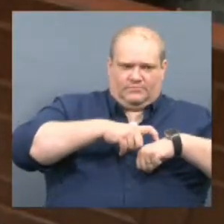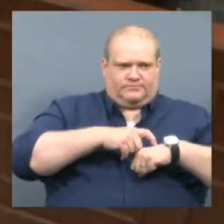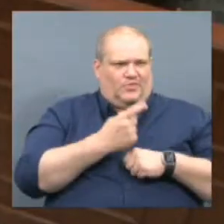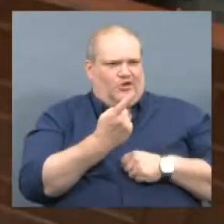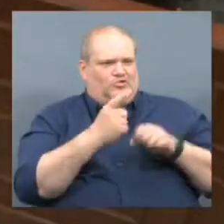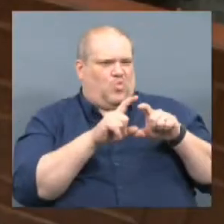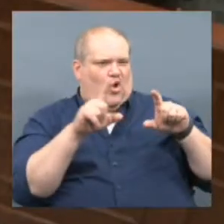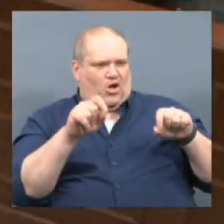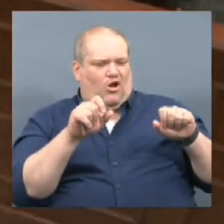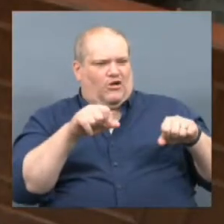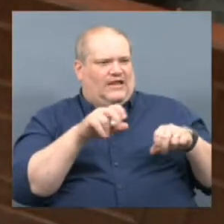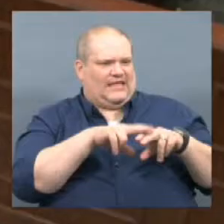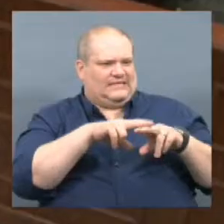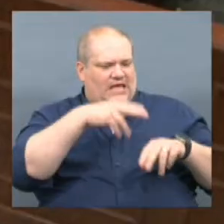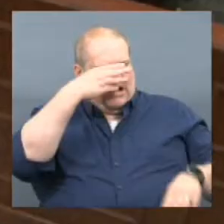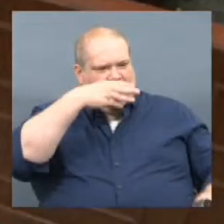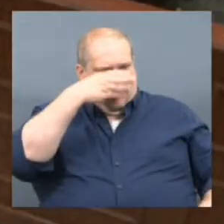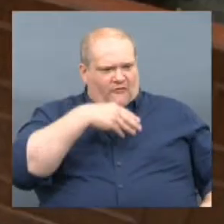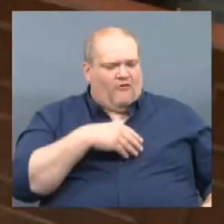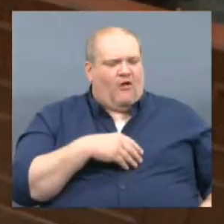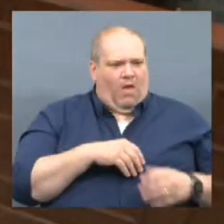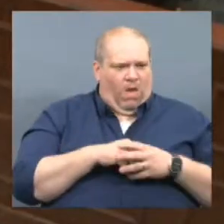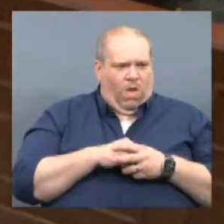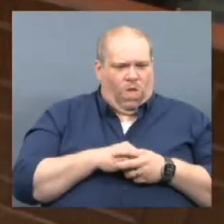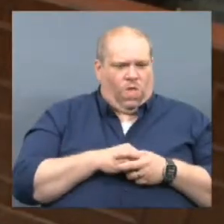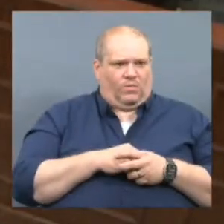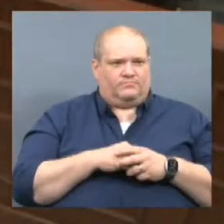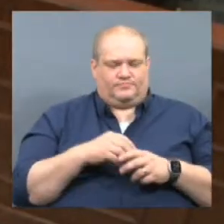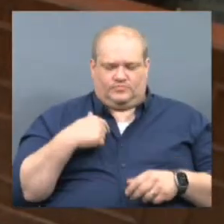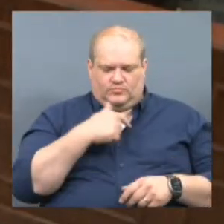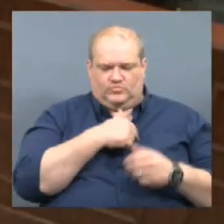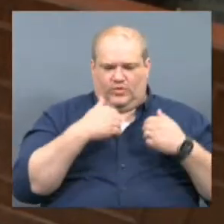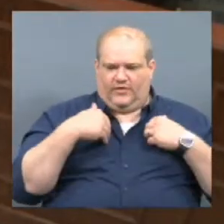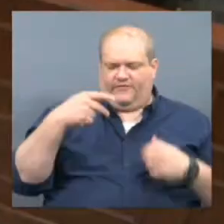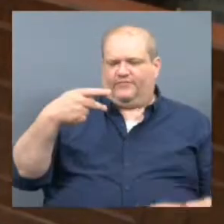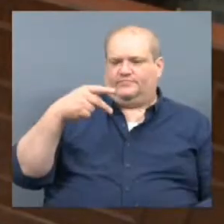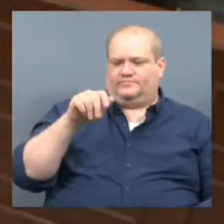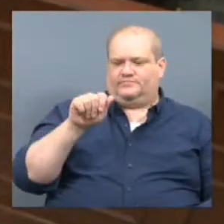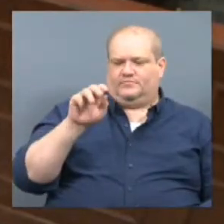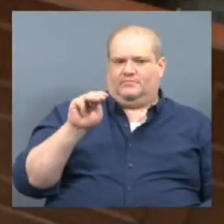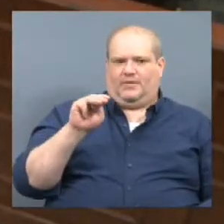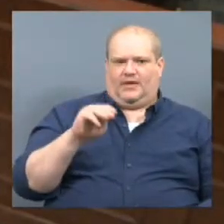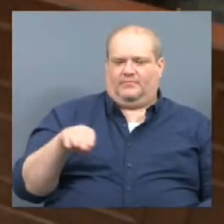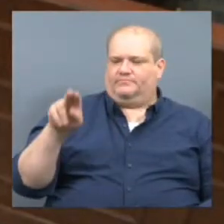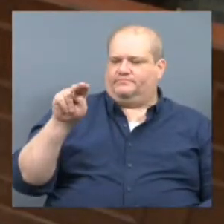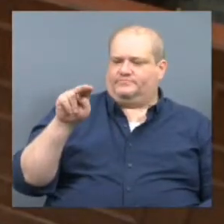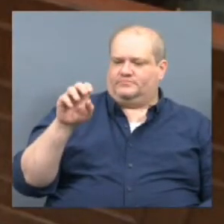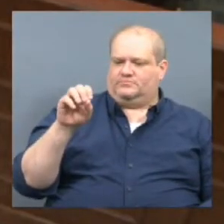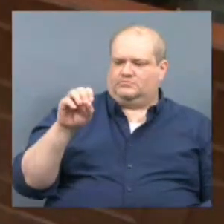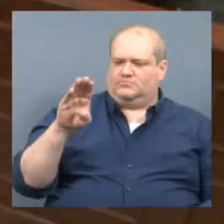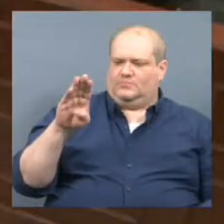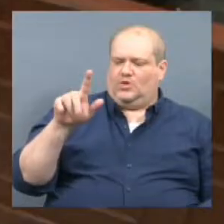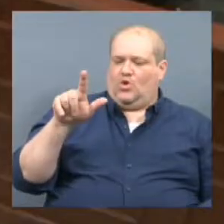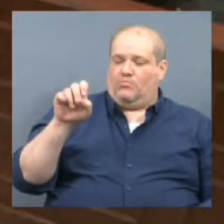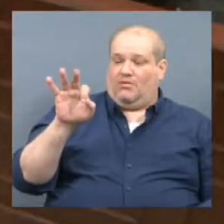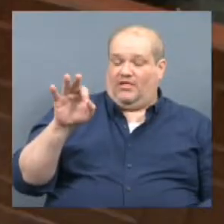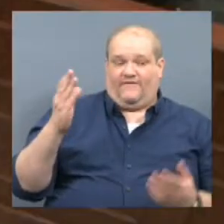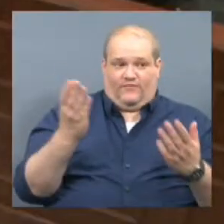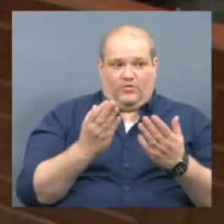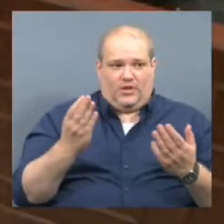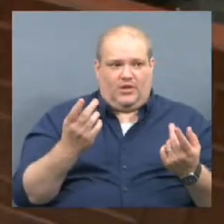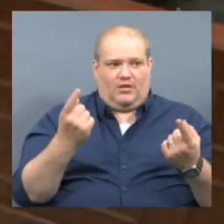one card, so you can have a seat here in the front somewhere. Thank you. All right, and we have Pam Noble. If you're present, please make your way to the